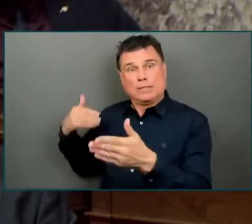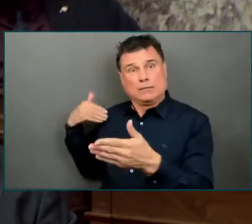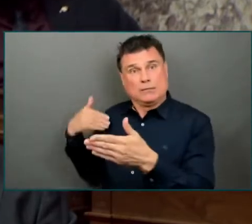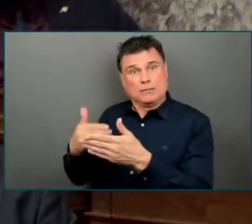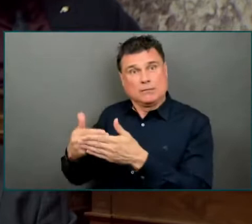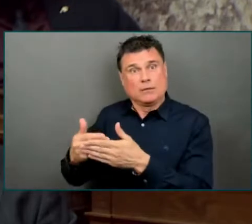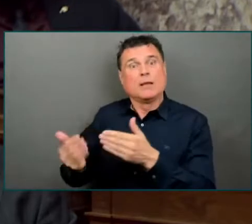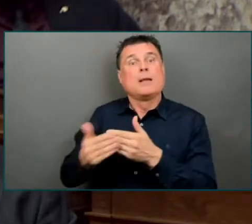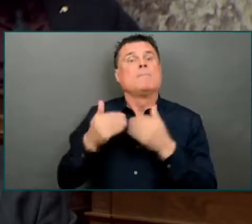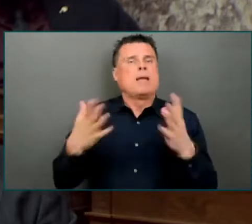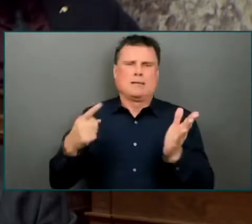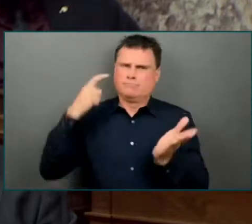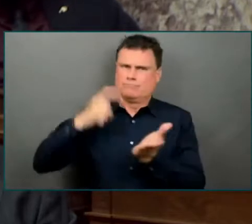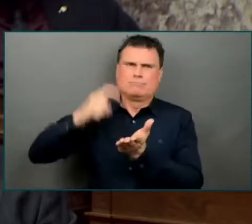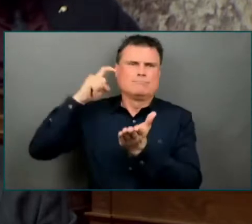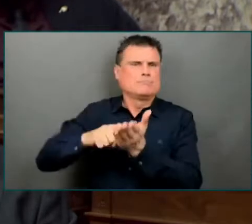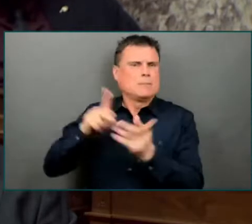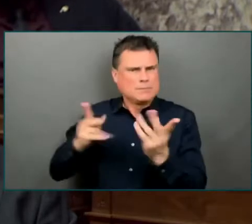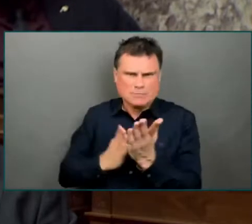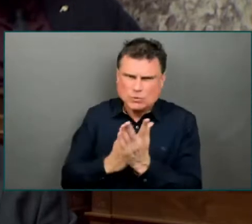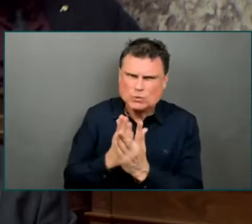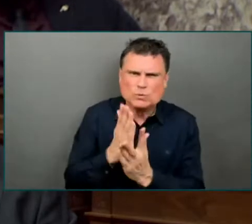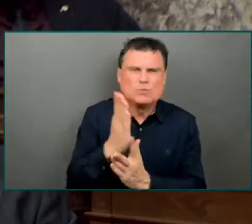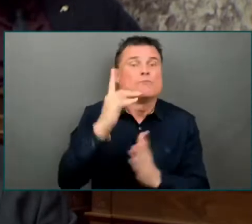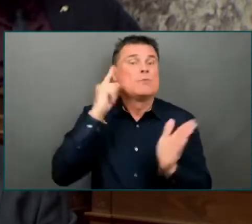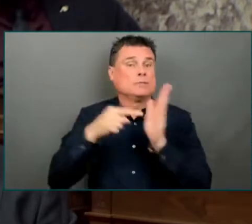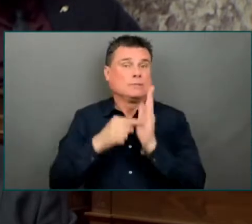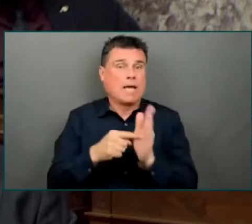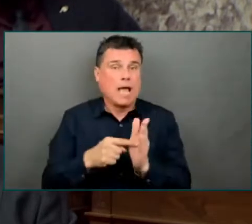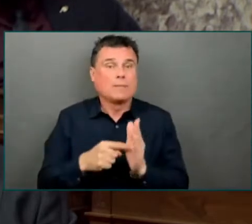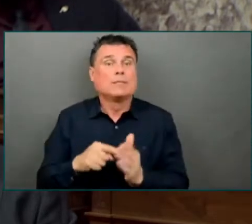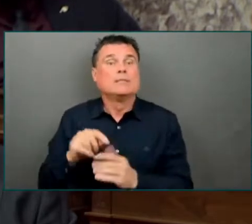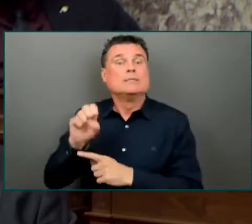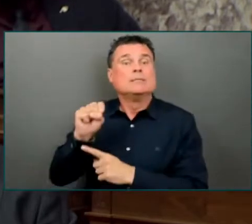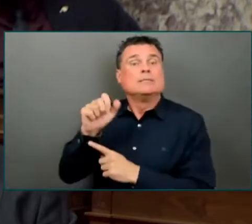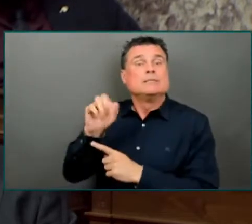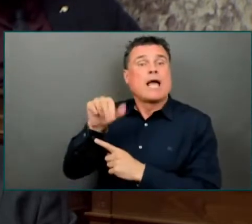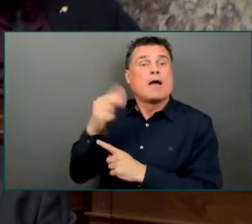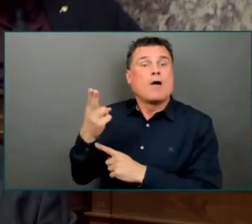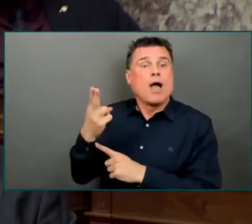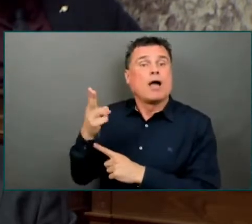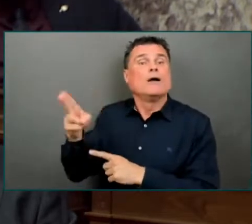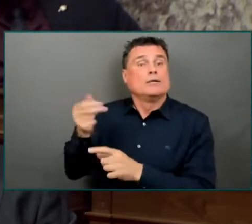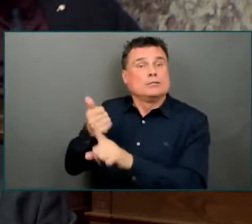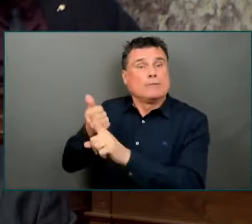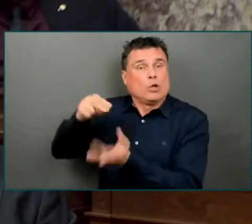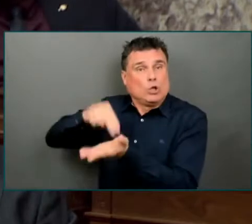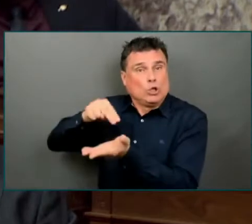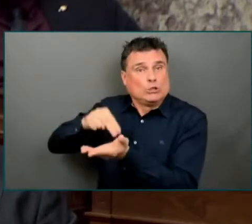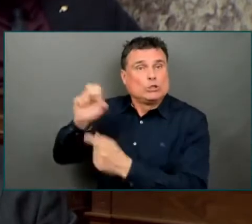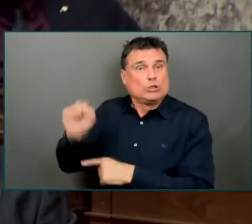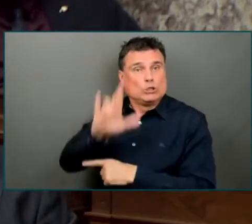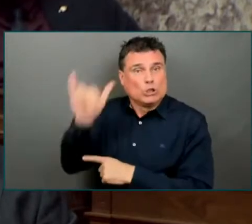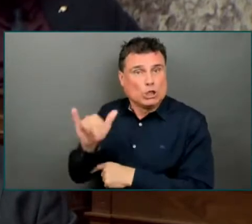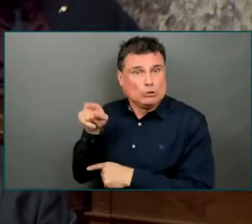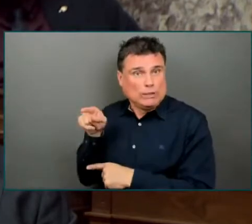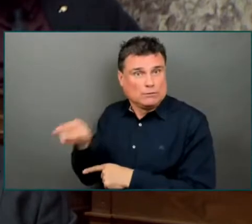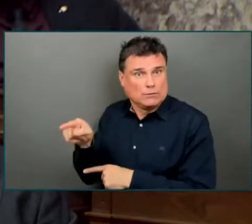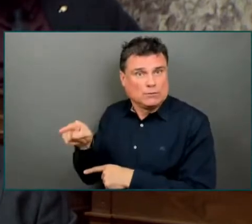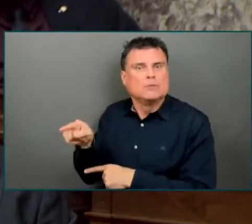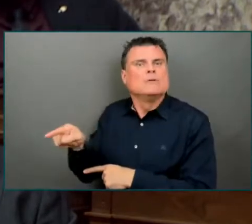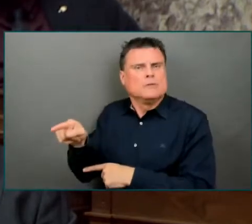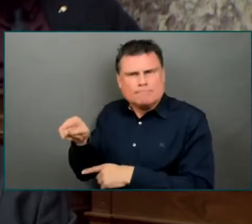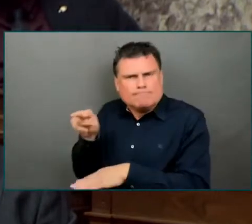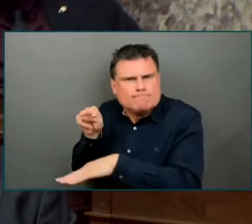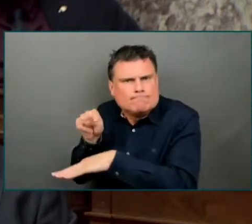Surrey, who is taking the place of family by the bedside of critically ill patients. Or Dr. Ahmad and his team on